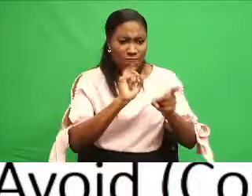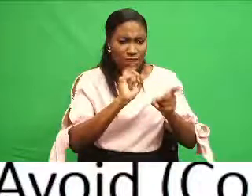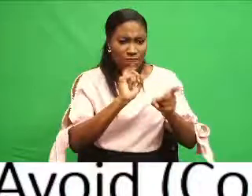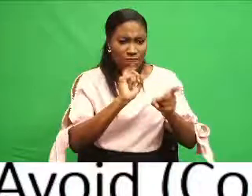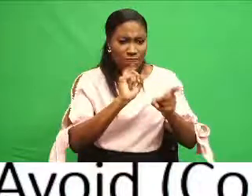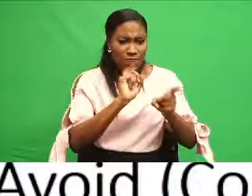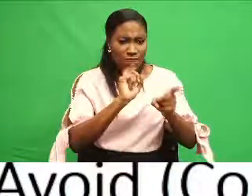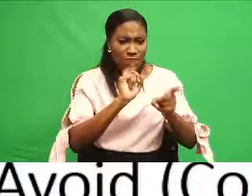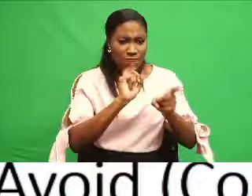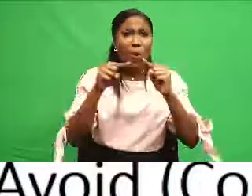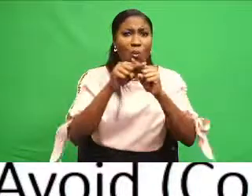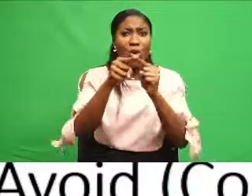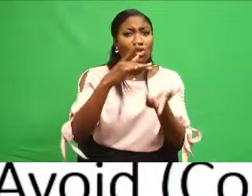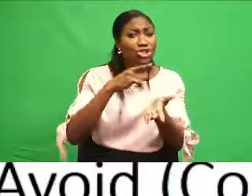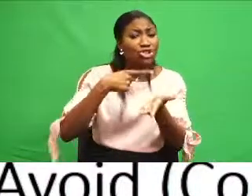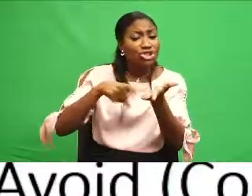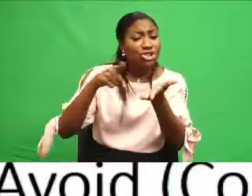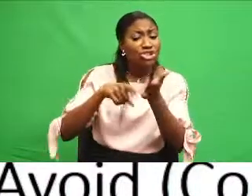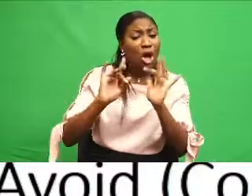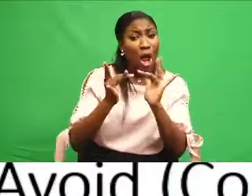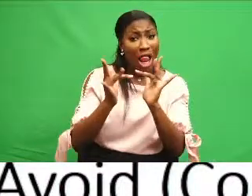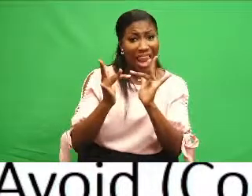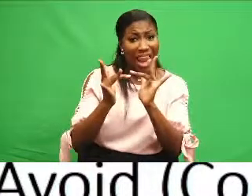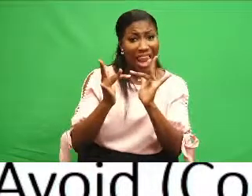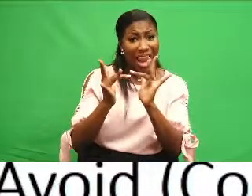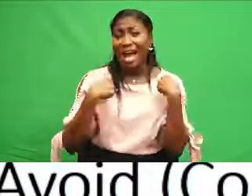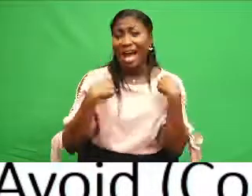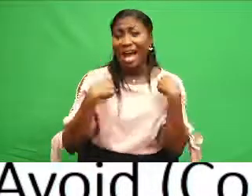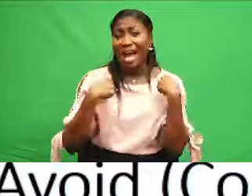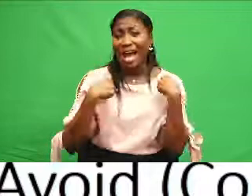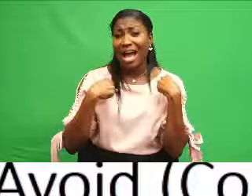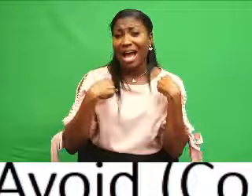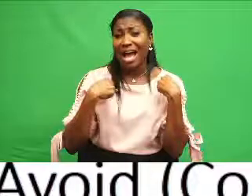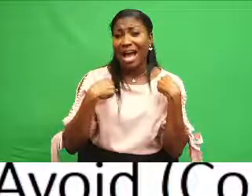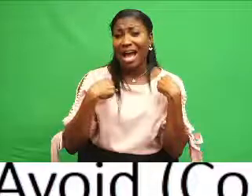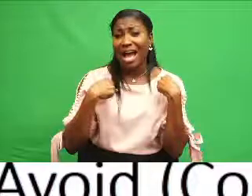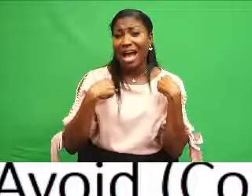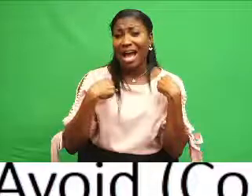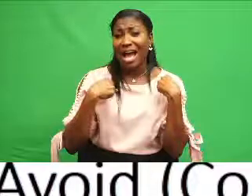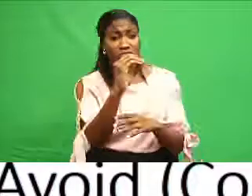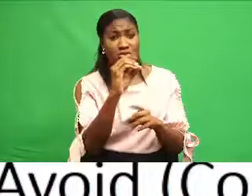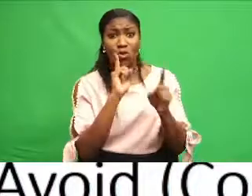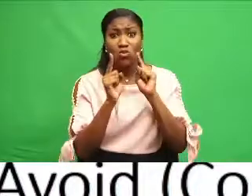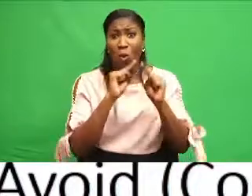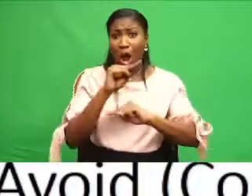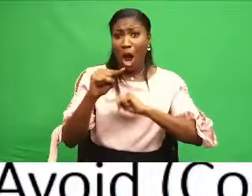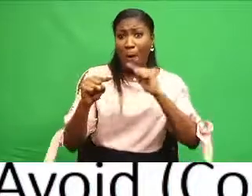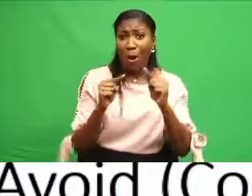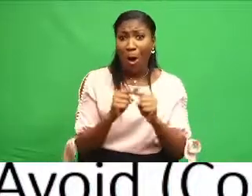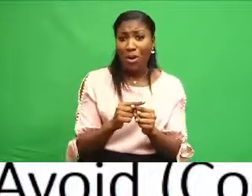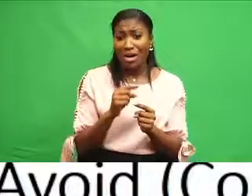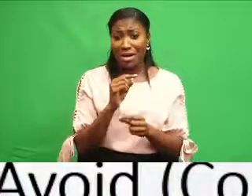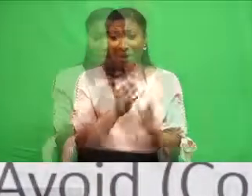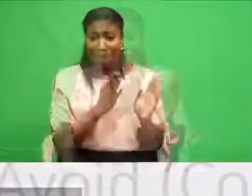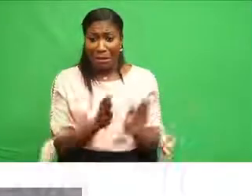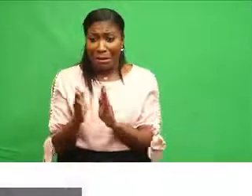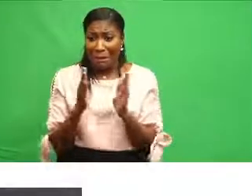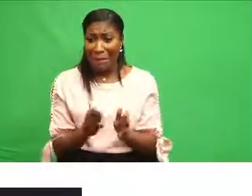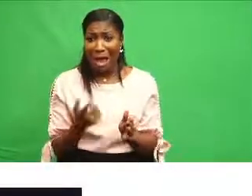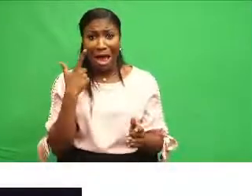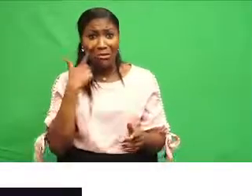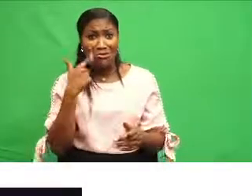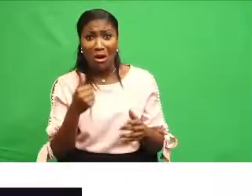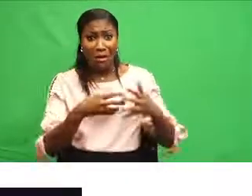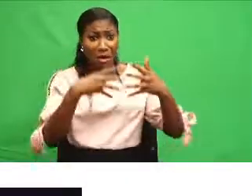many various agencies who talk about estate planning and who make it sound so overwhelming that you will need to use their